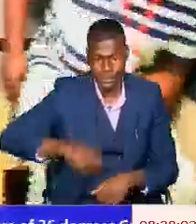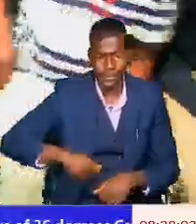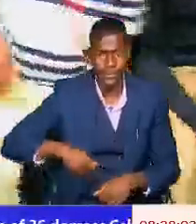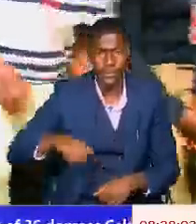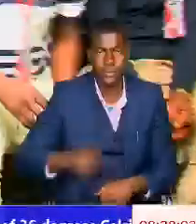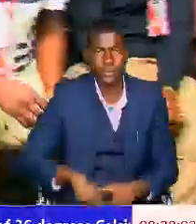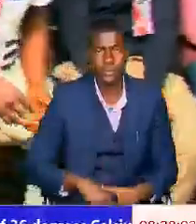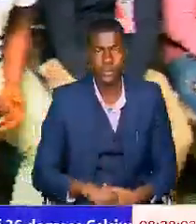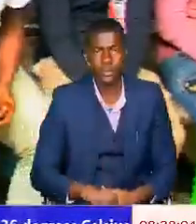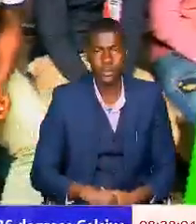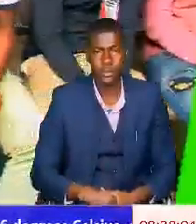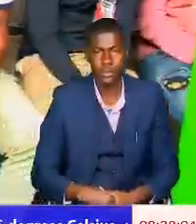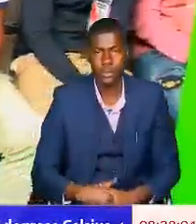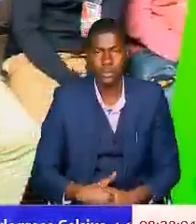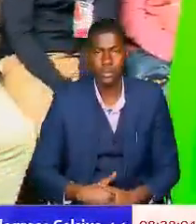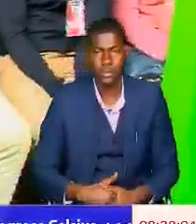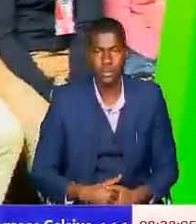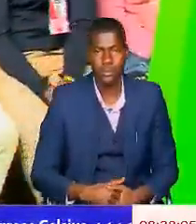Team.